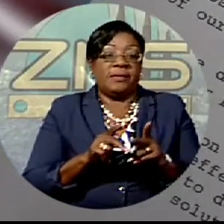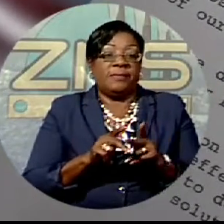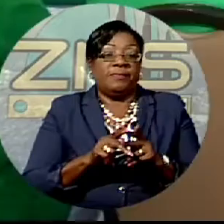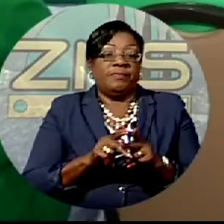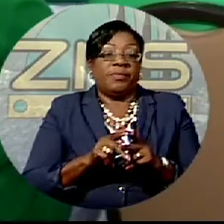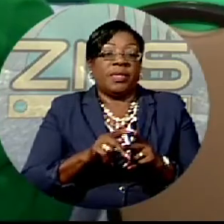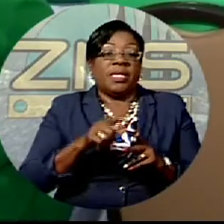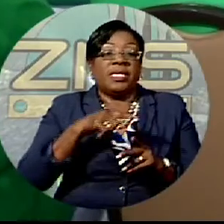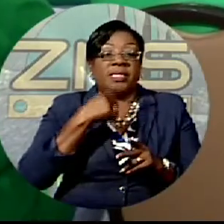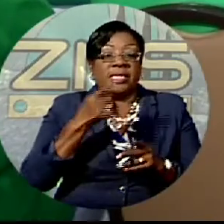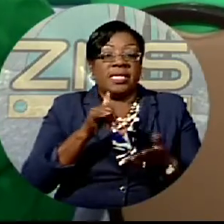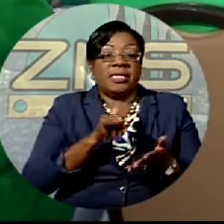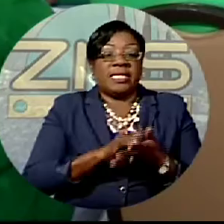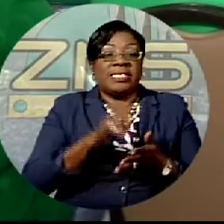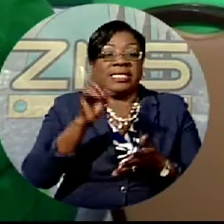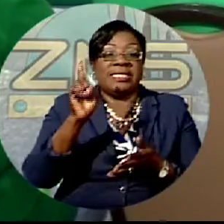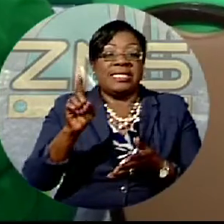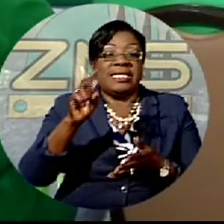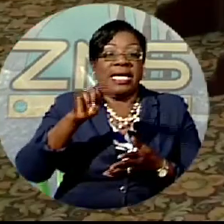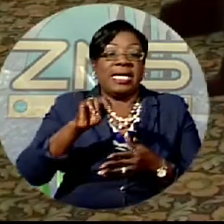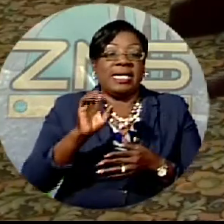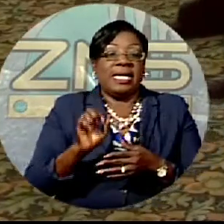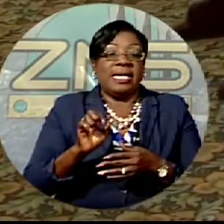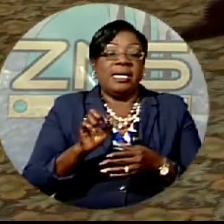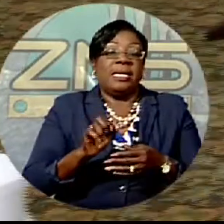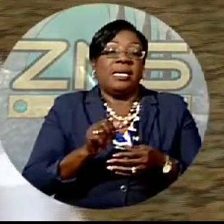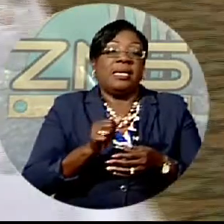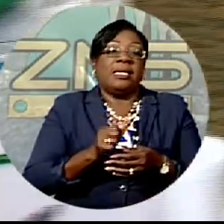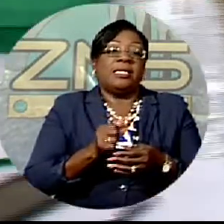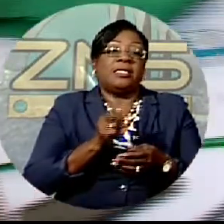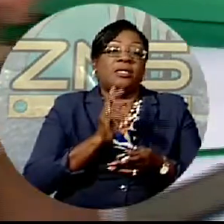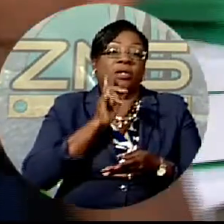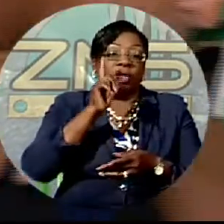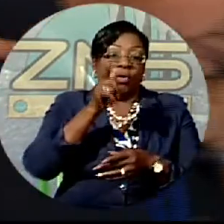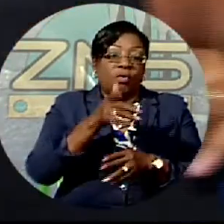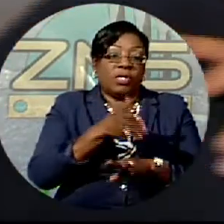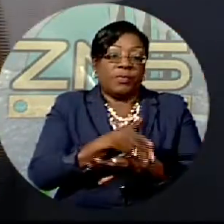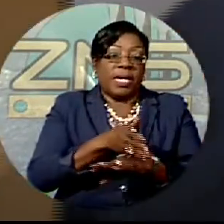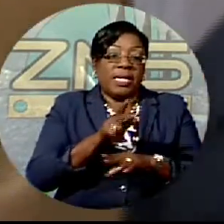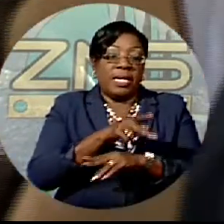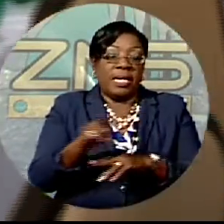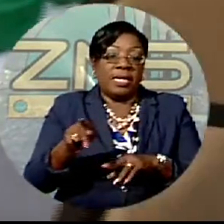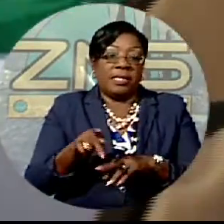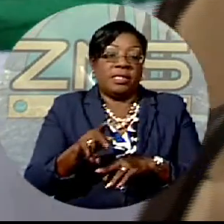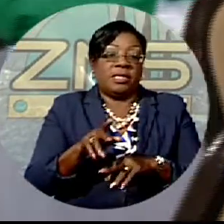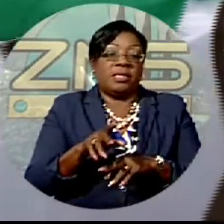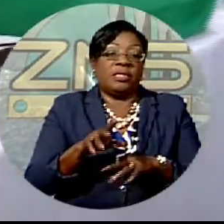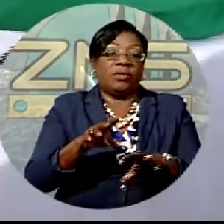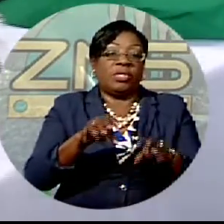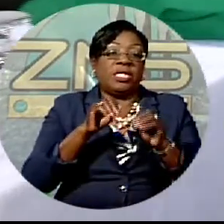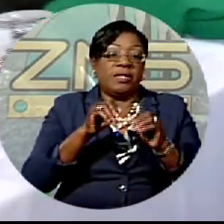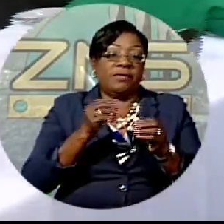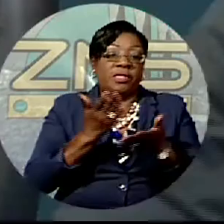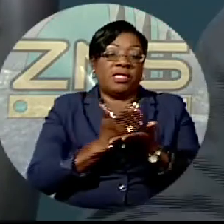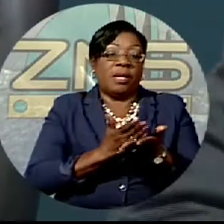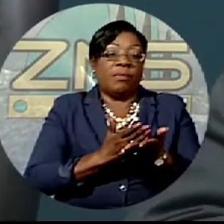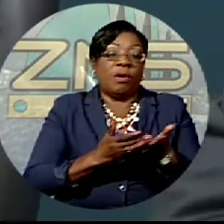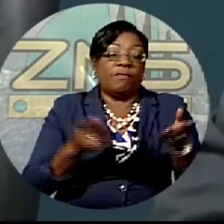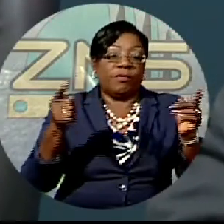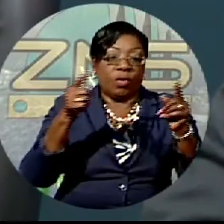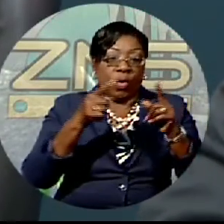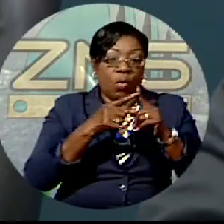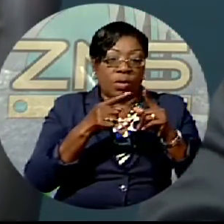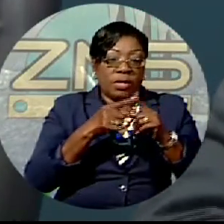General, Mortimer says the DNA is working across party lines to get shared goals accomplished and improve the state of the country. We